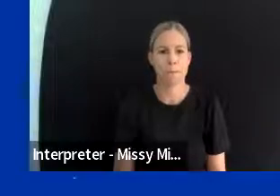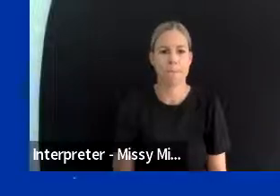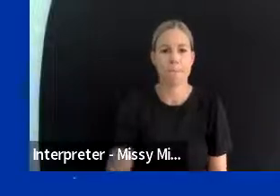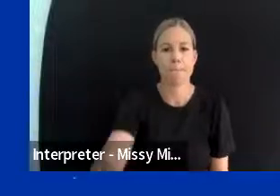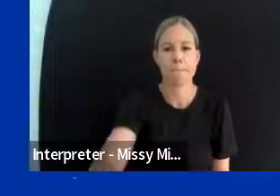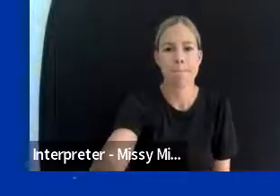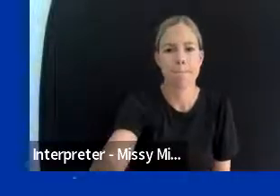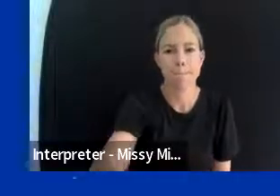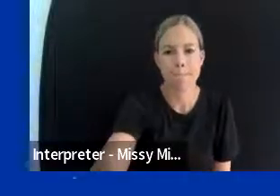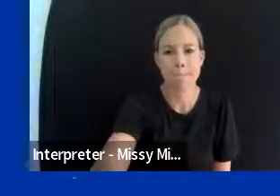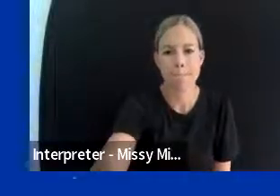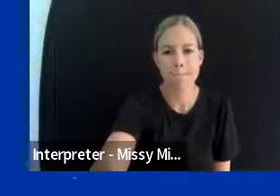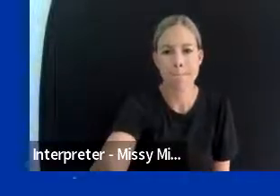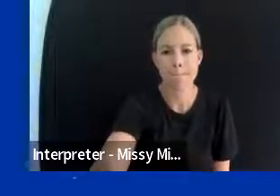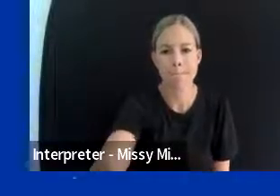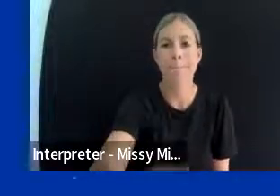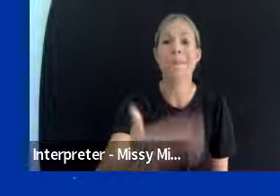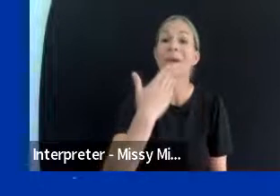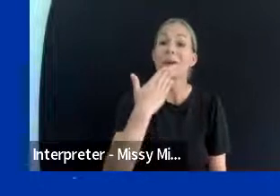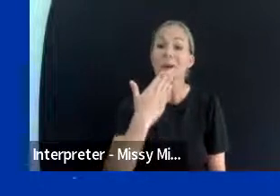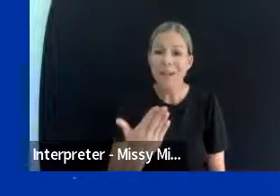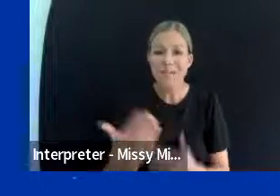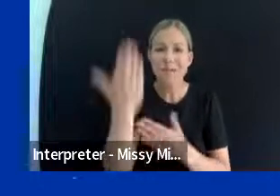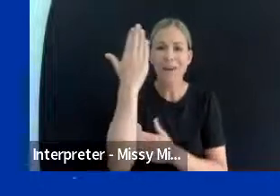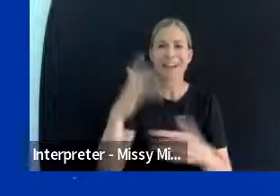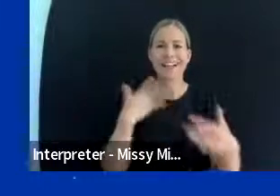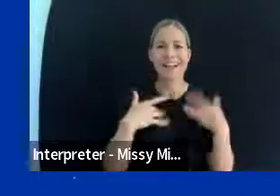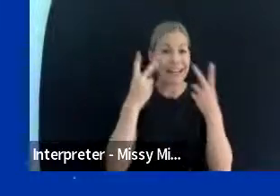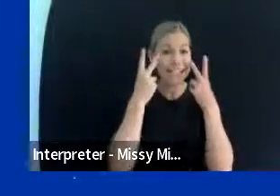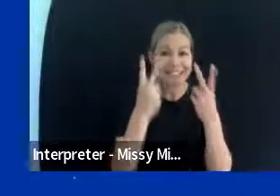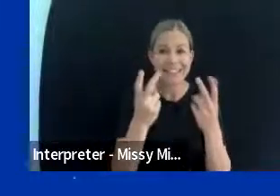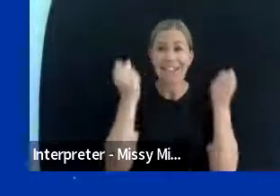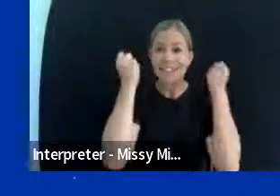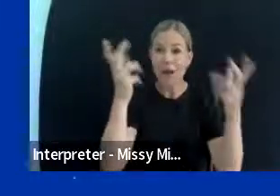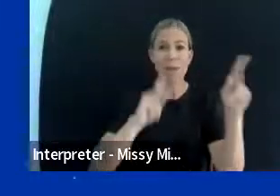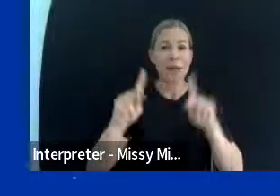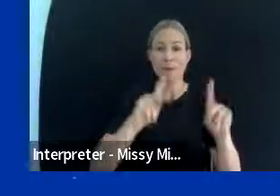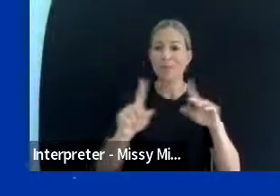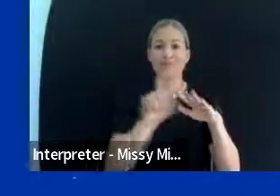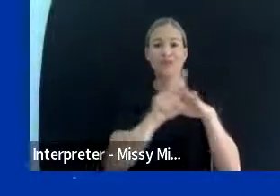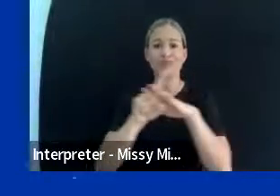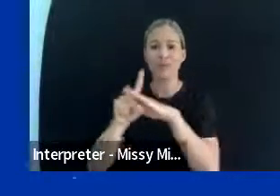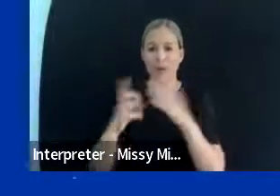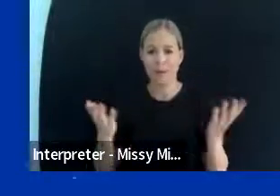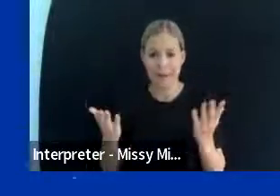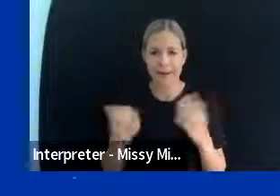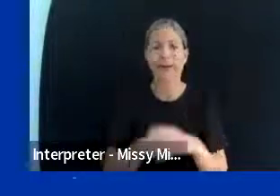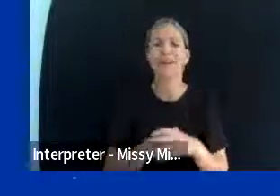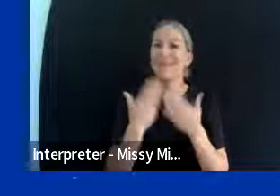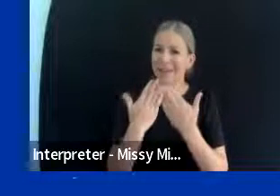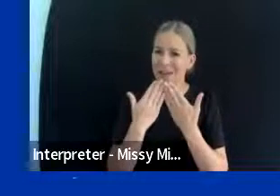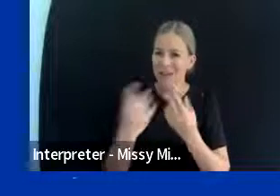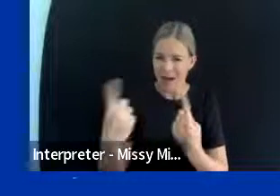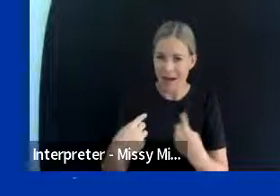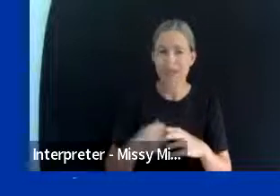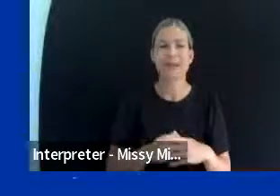Good morning. It's exciting to see so many people here. Thanks for coming this morning. I wanted to start this morning with a little bit